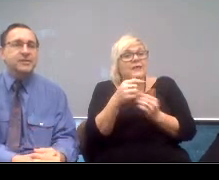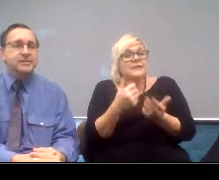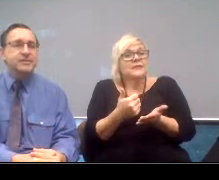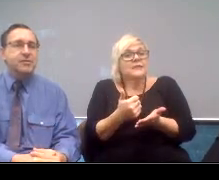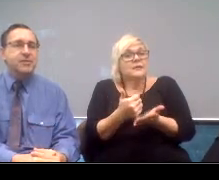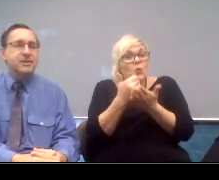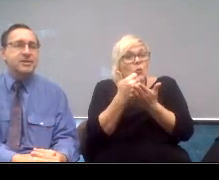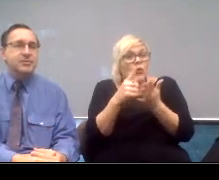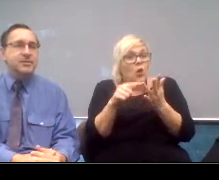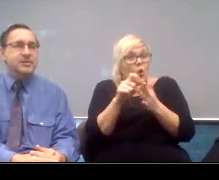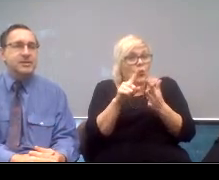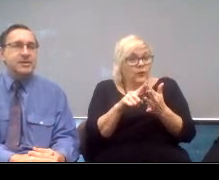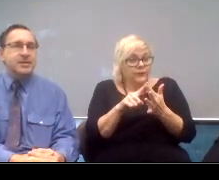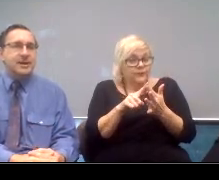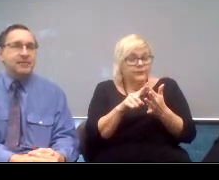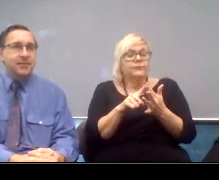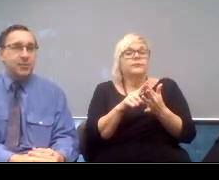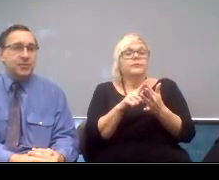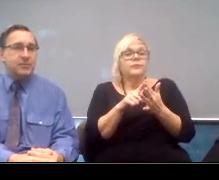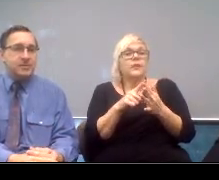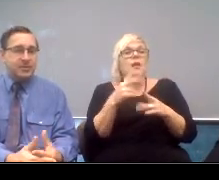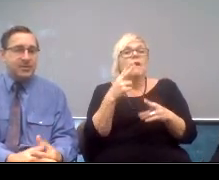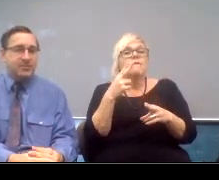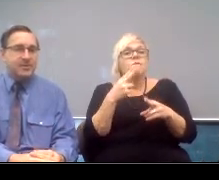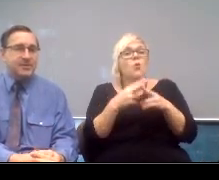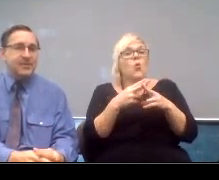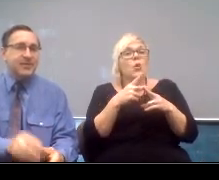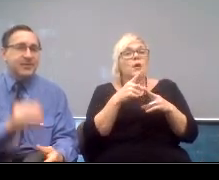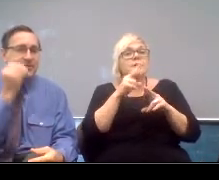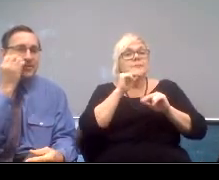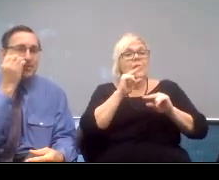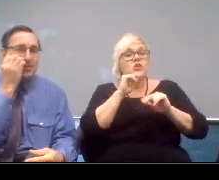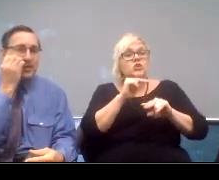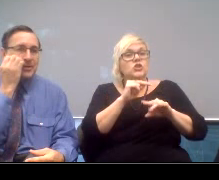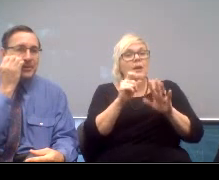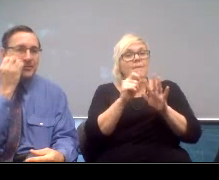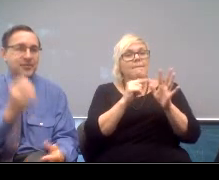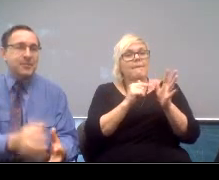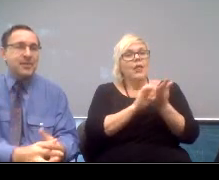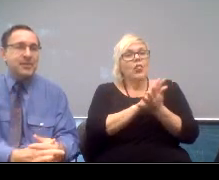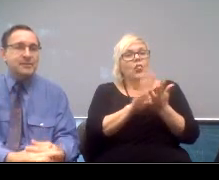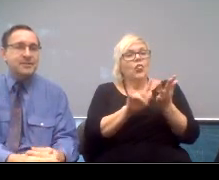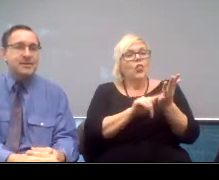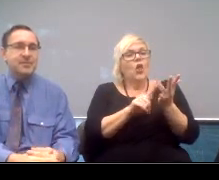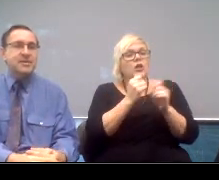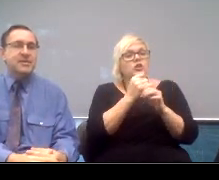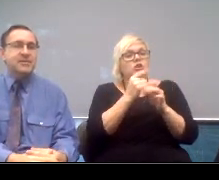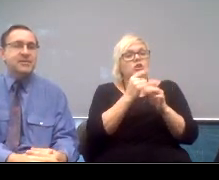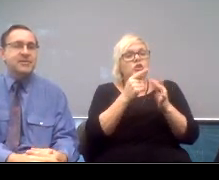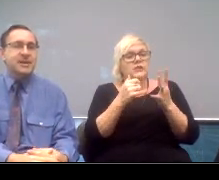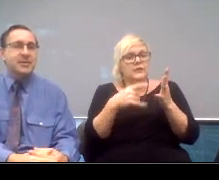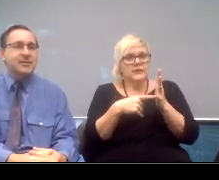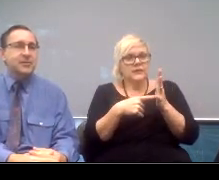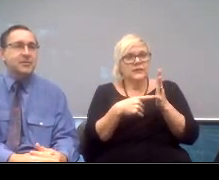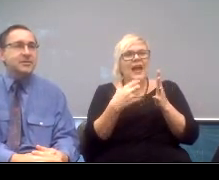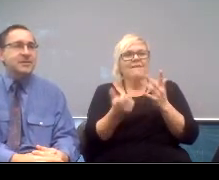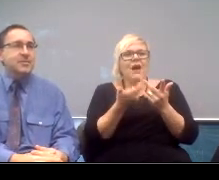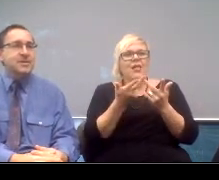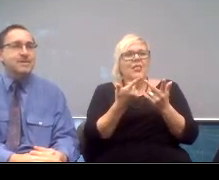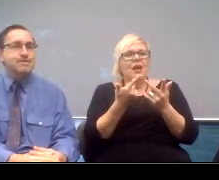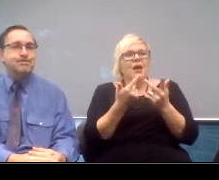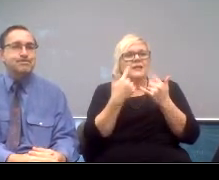support code, therapeutic supports. For speech pathologists, there's a different support code for some other assistive technology